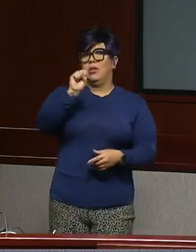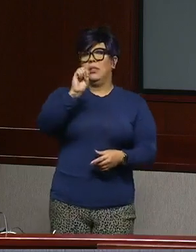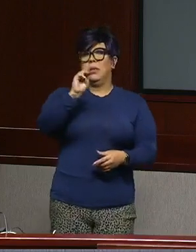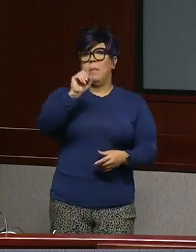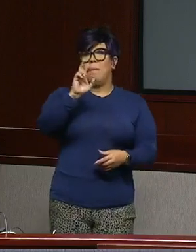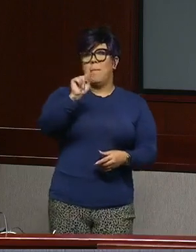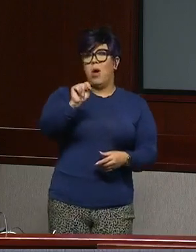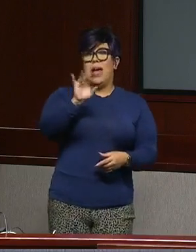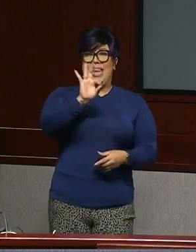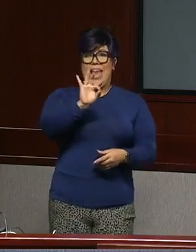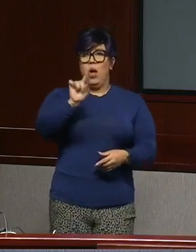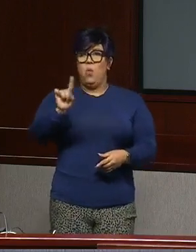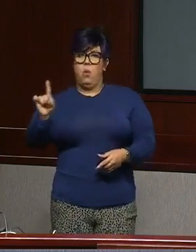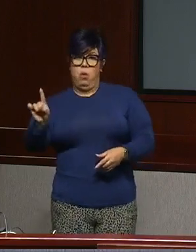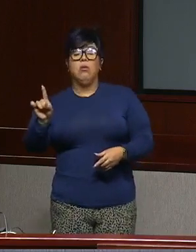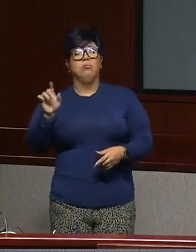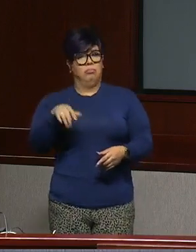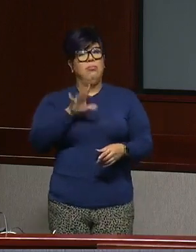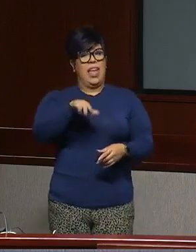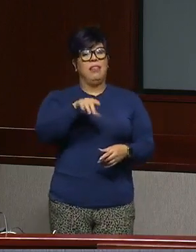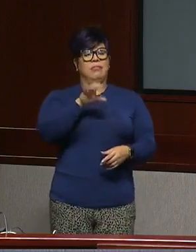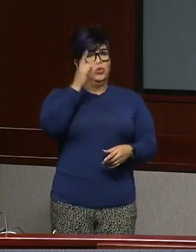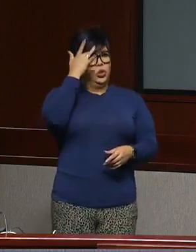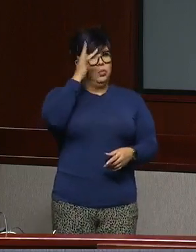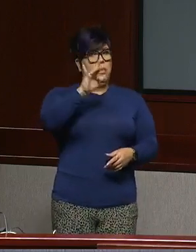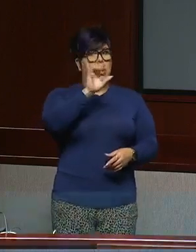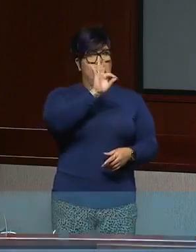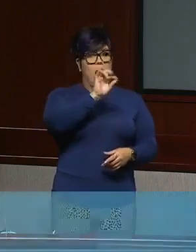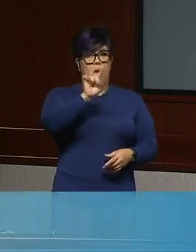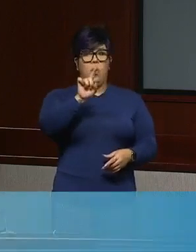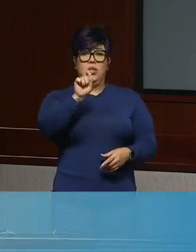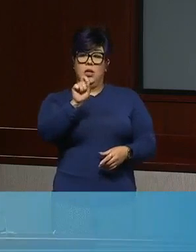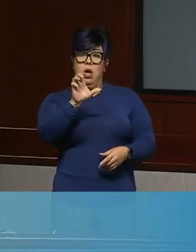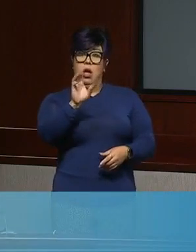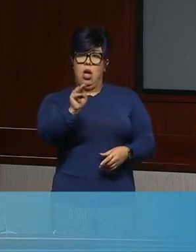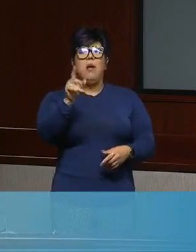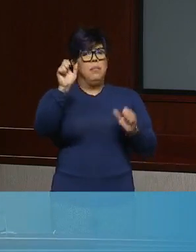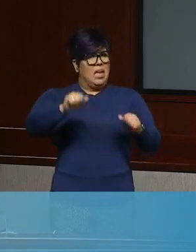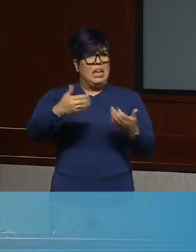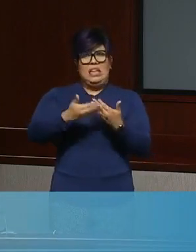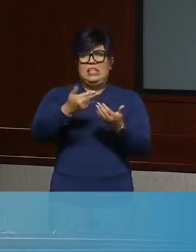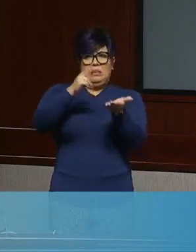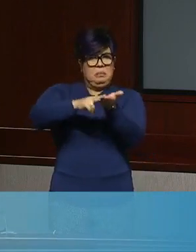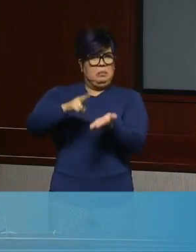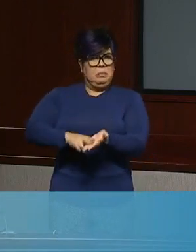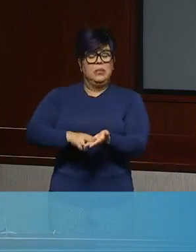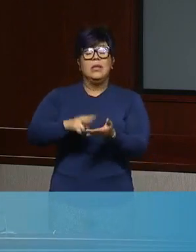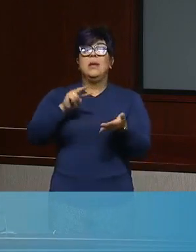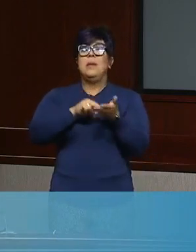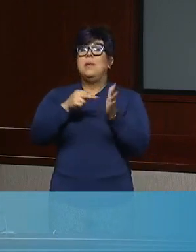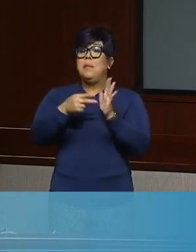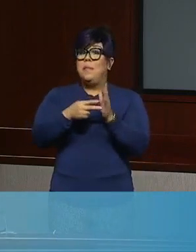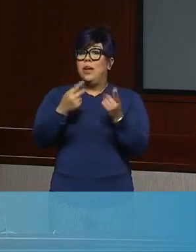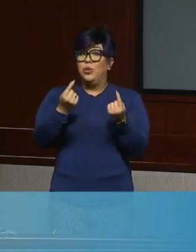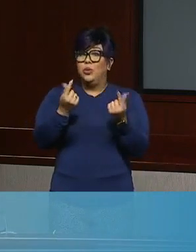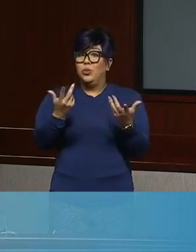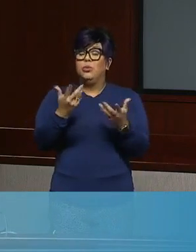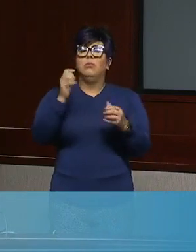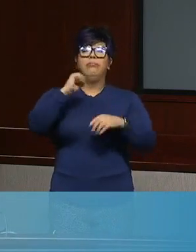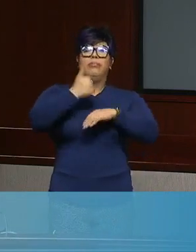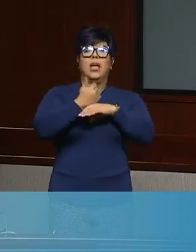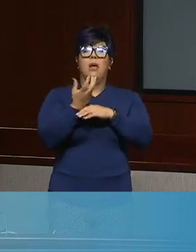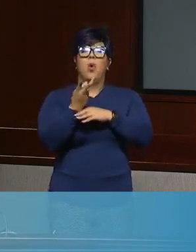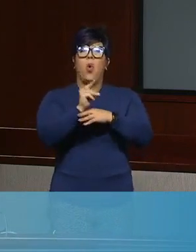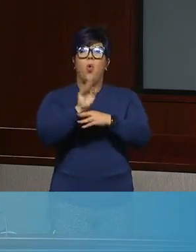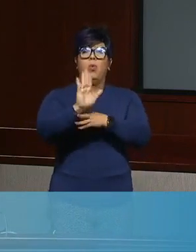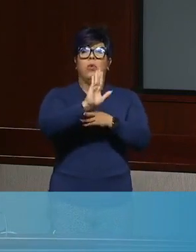you can go to smart911.com and sign up. It's a vehicle that allows you to register all of the